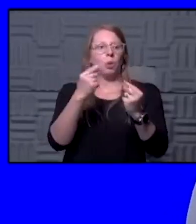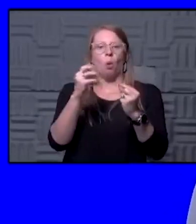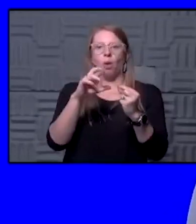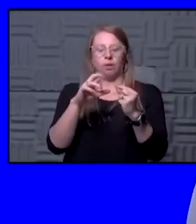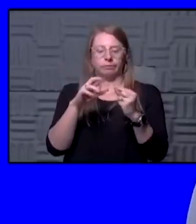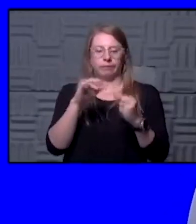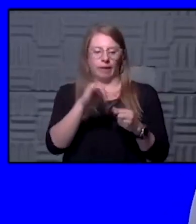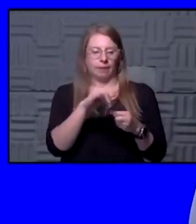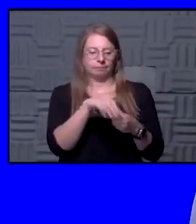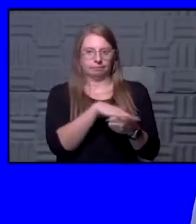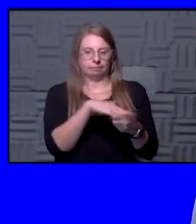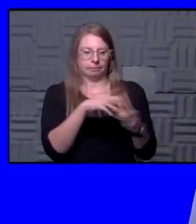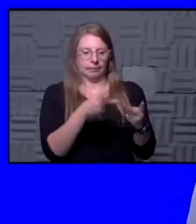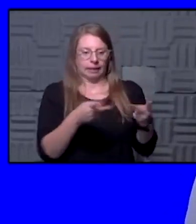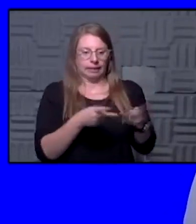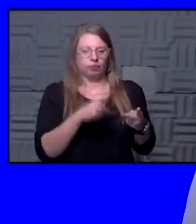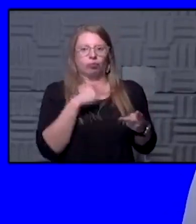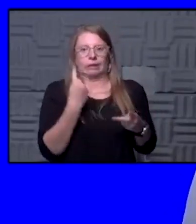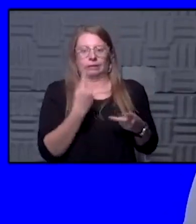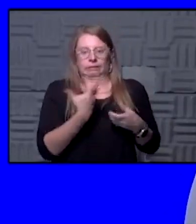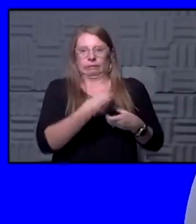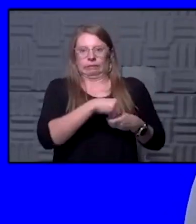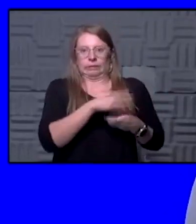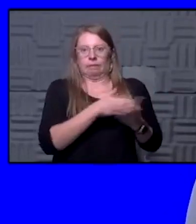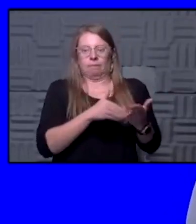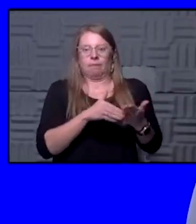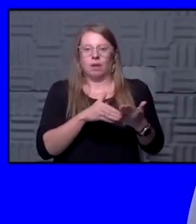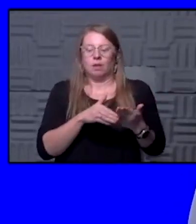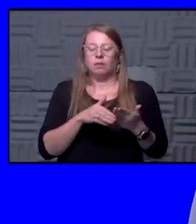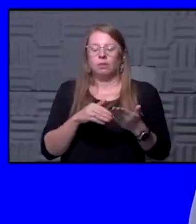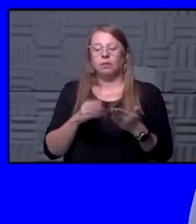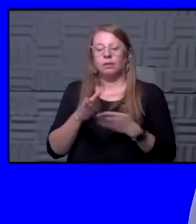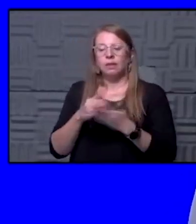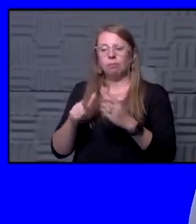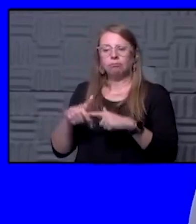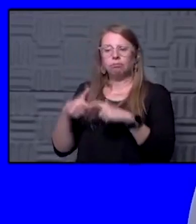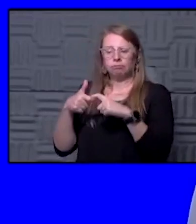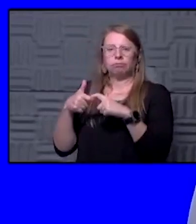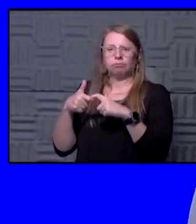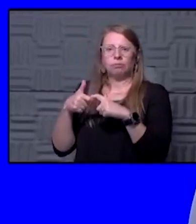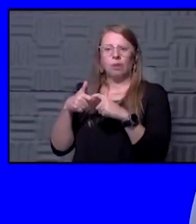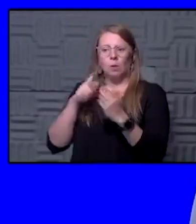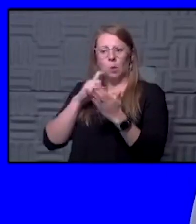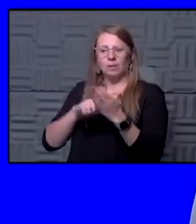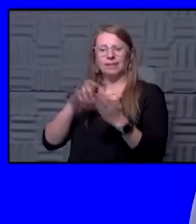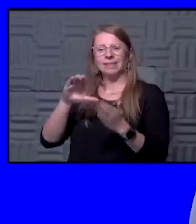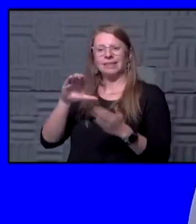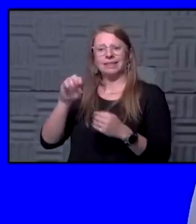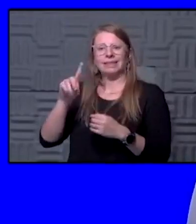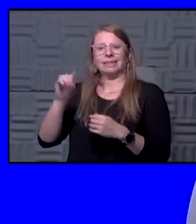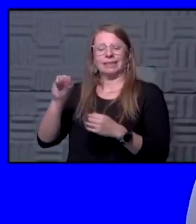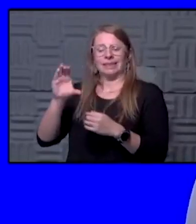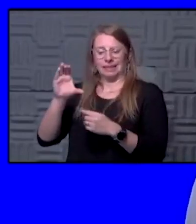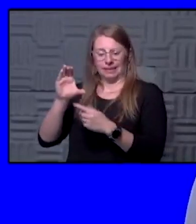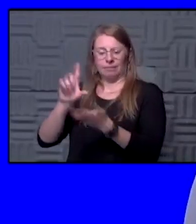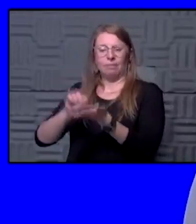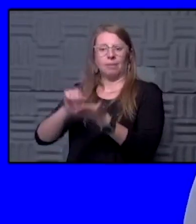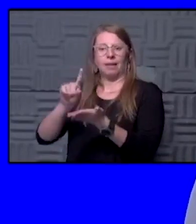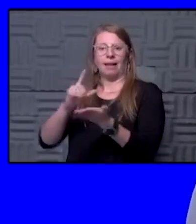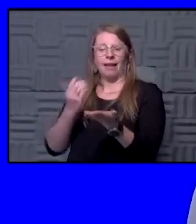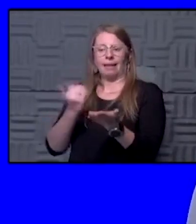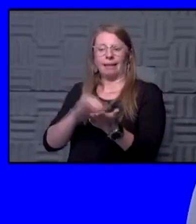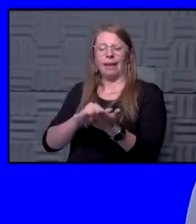always a little bit of risk. Now, we have a little bit of respite because we did see from that CDC publication, again, we go